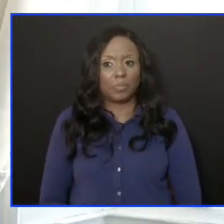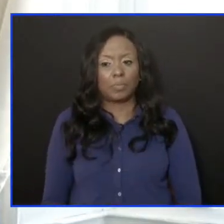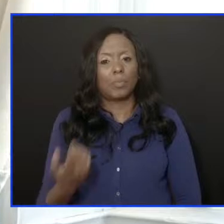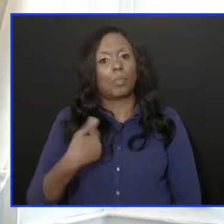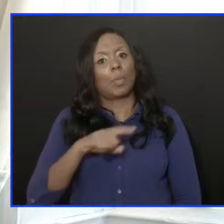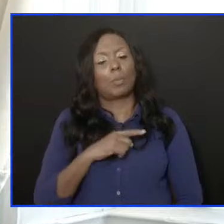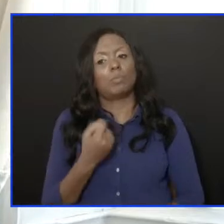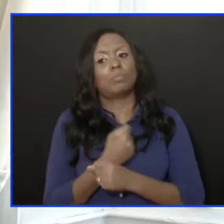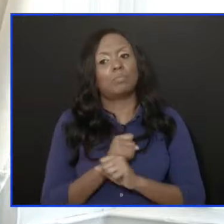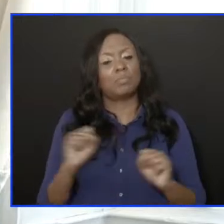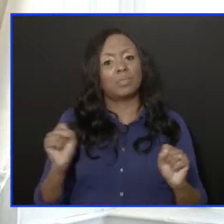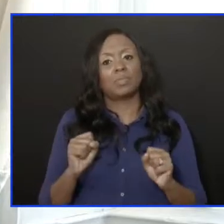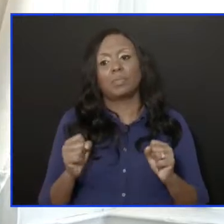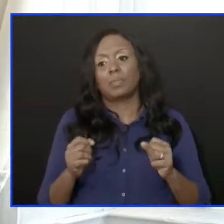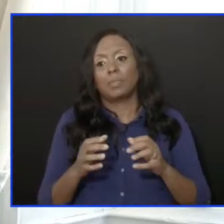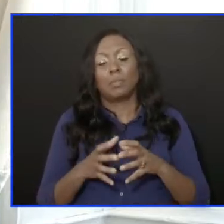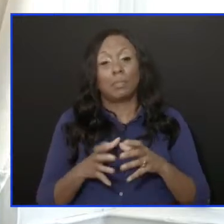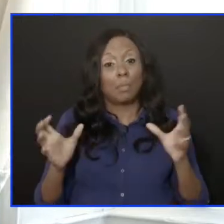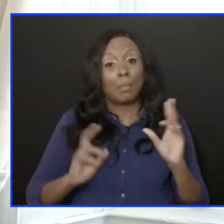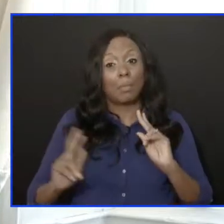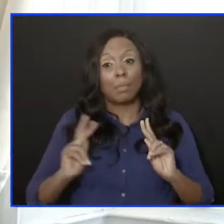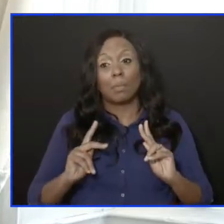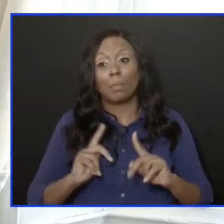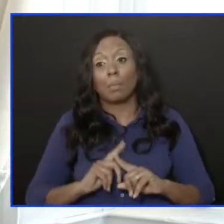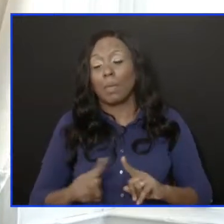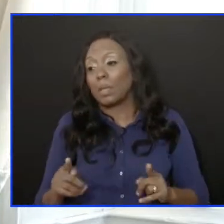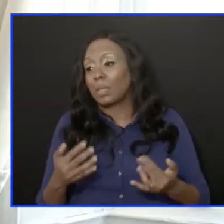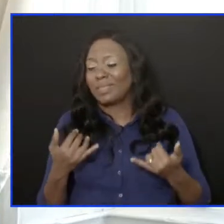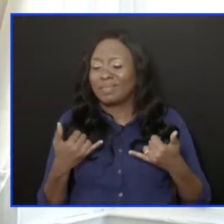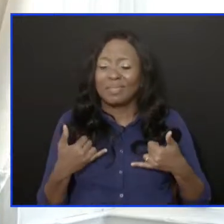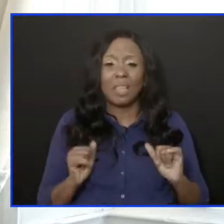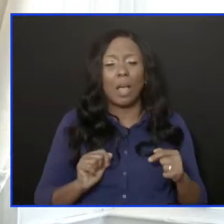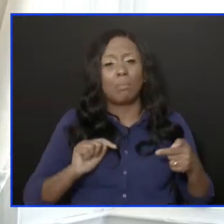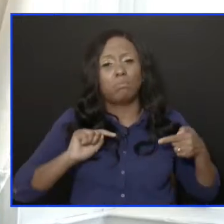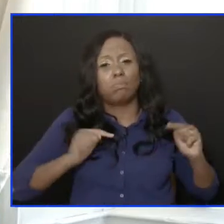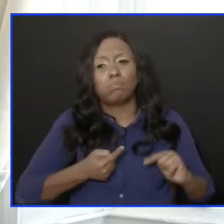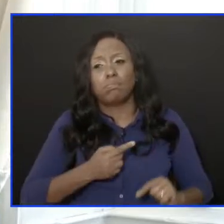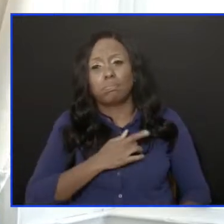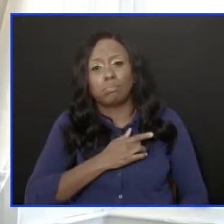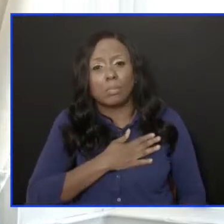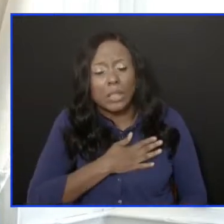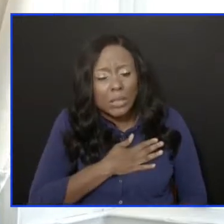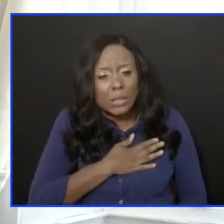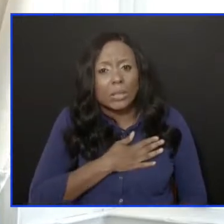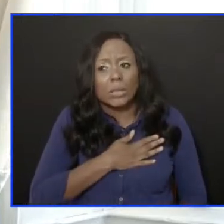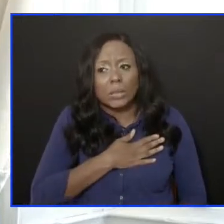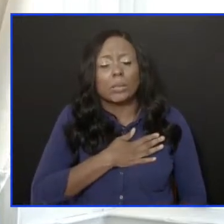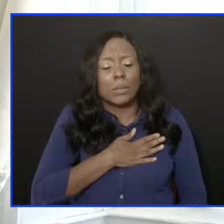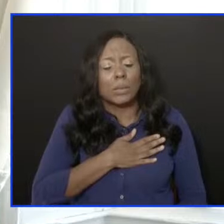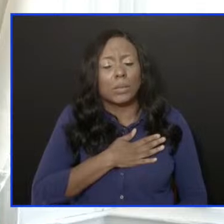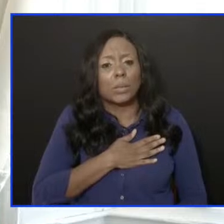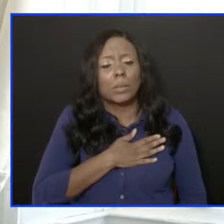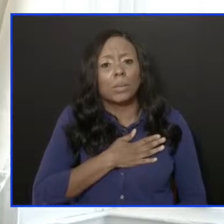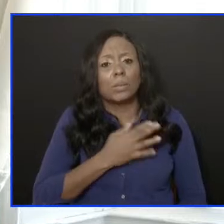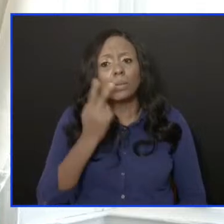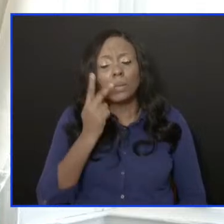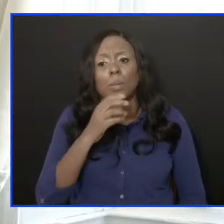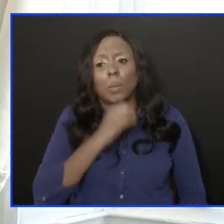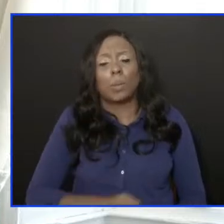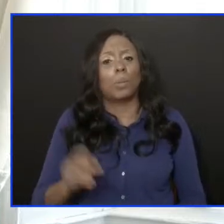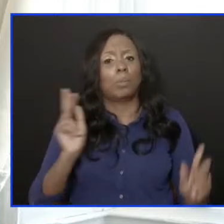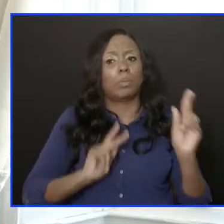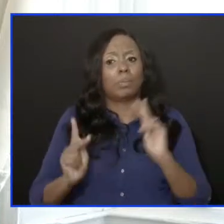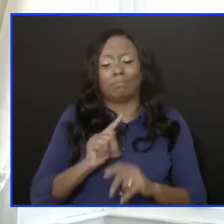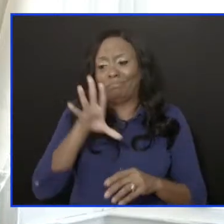of these individuals, it is painful. And it is hurtful to see elderly people in that